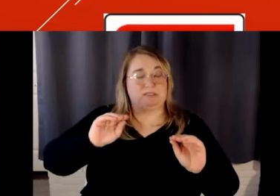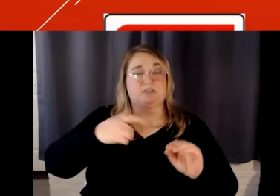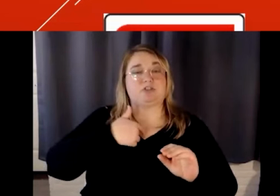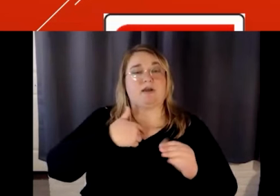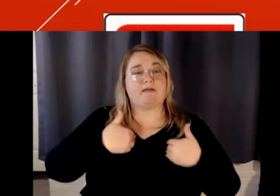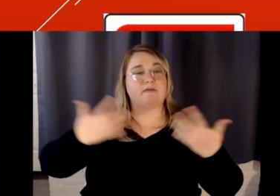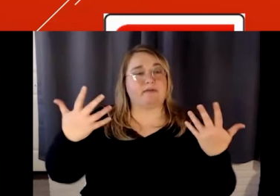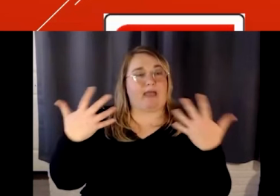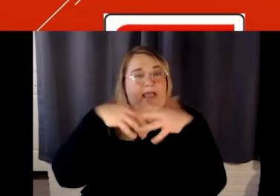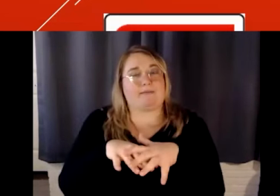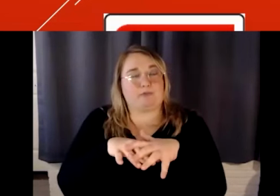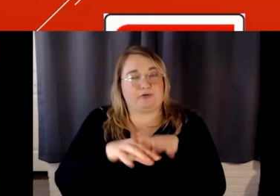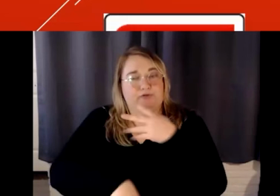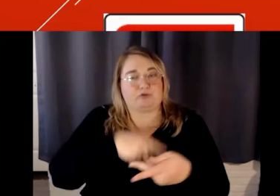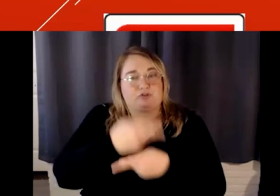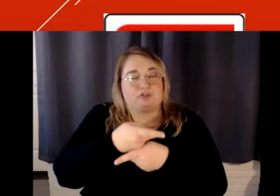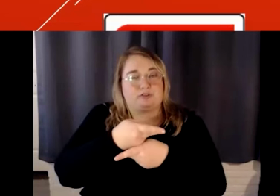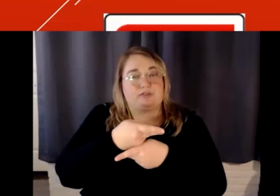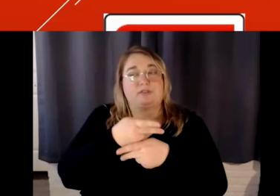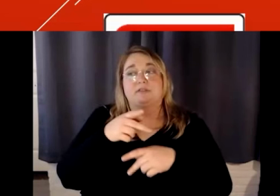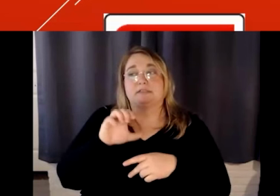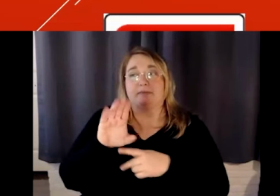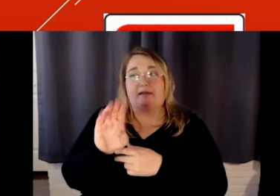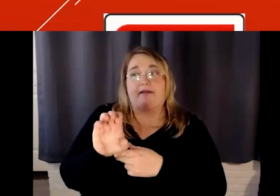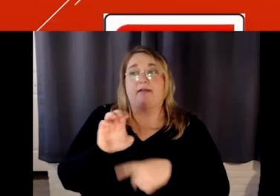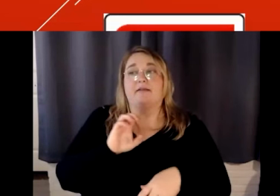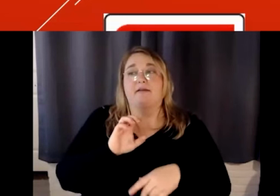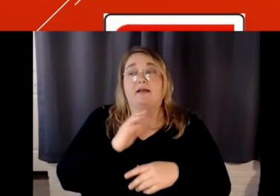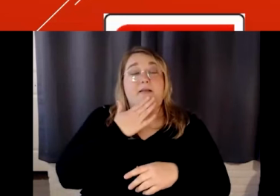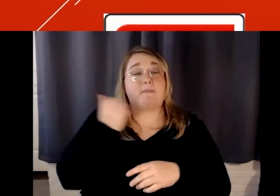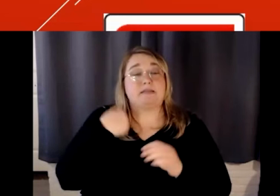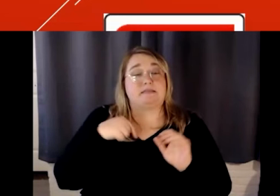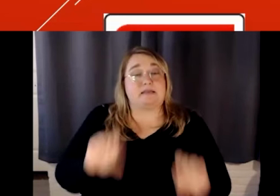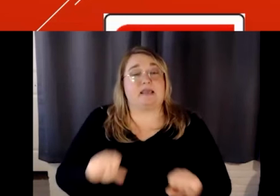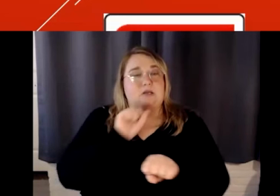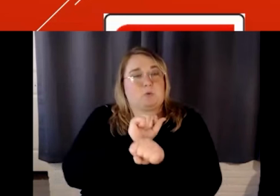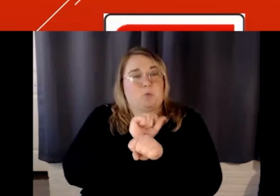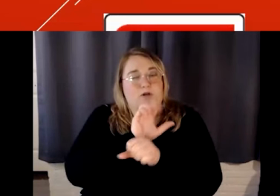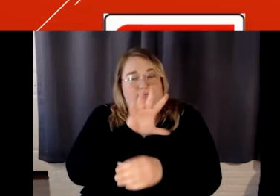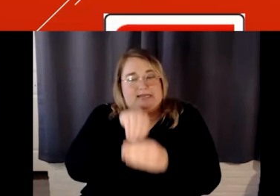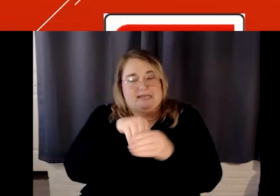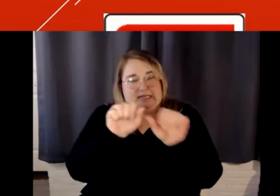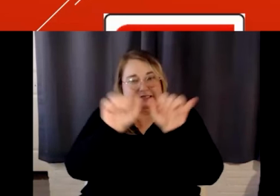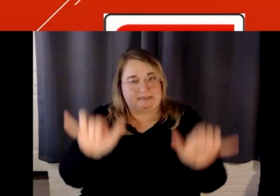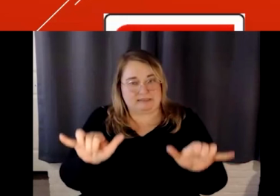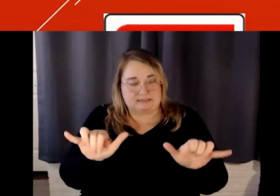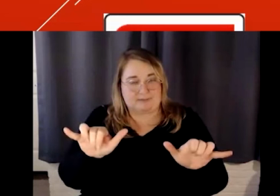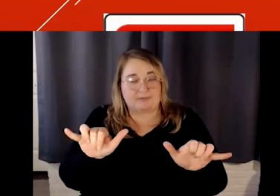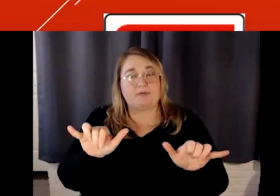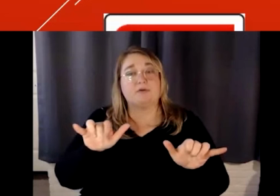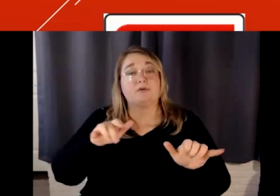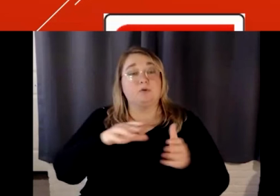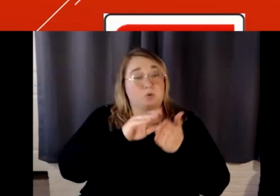version of CBE, the best I can to work within our system, right? So I'm holding the students at a pretty high